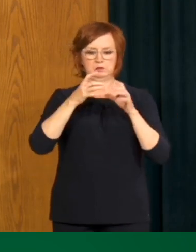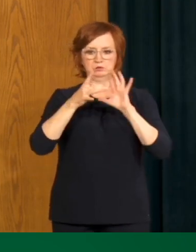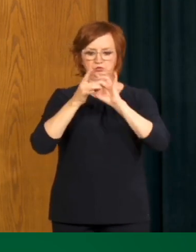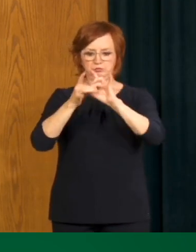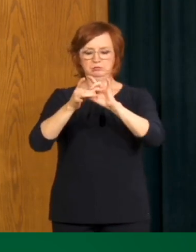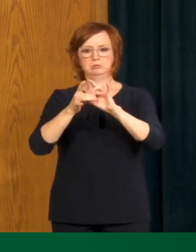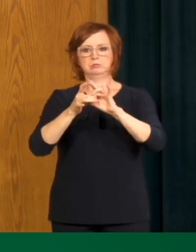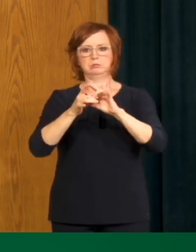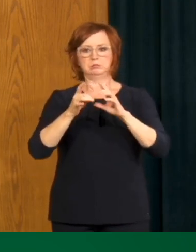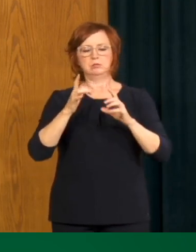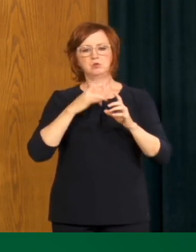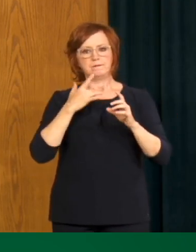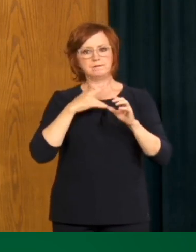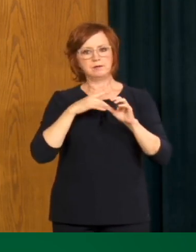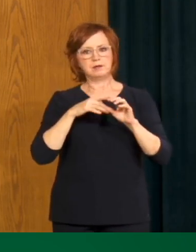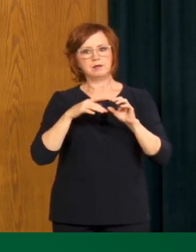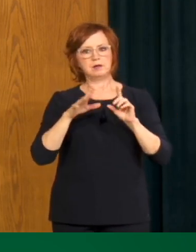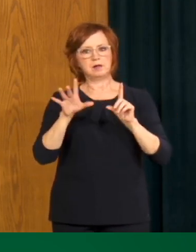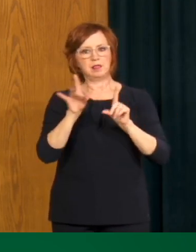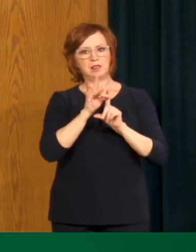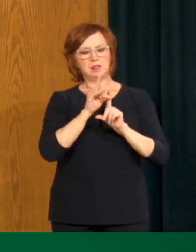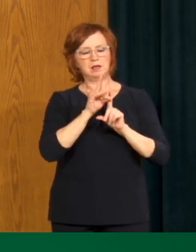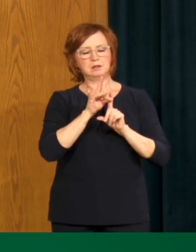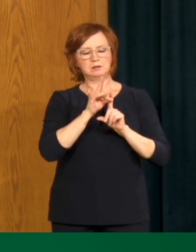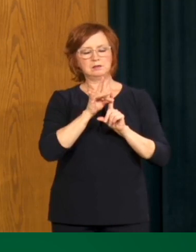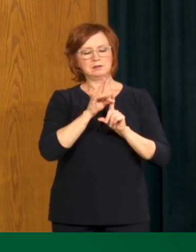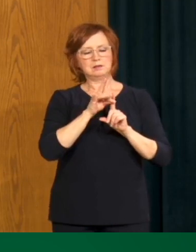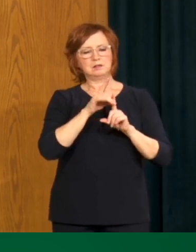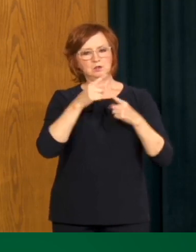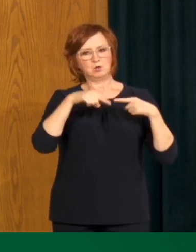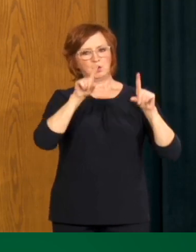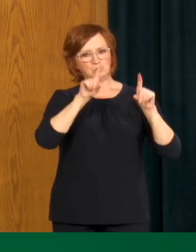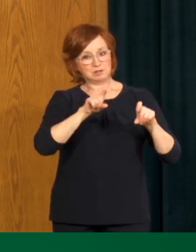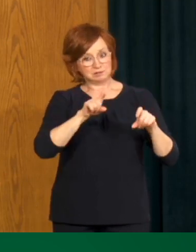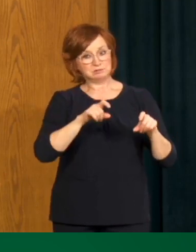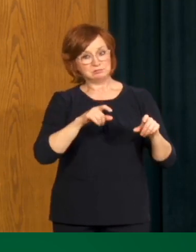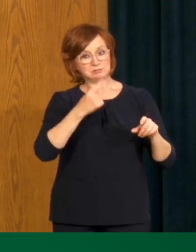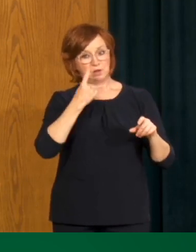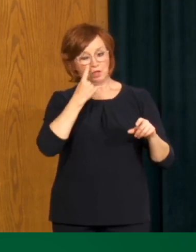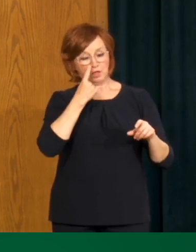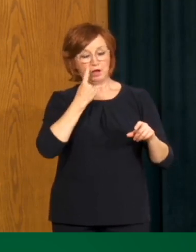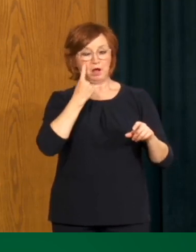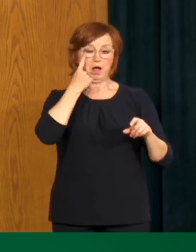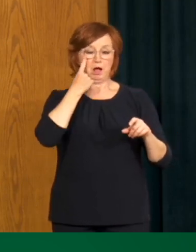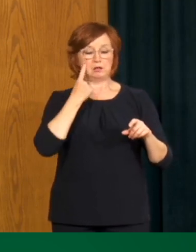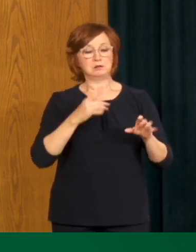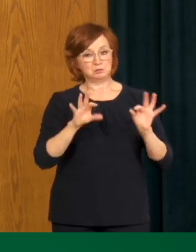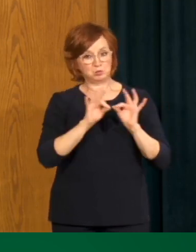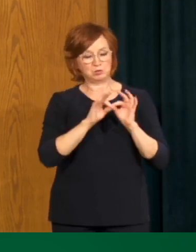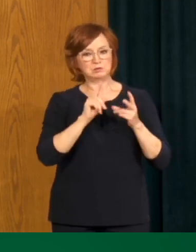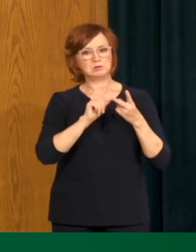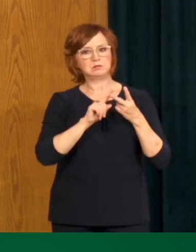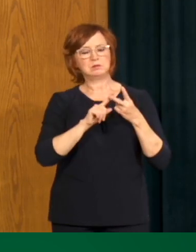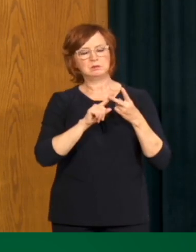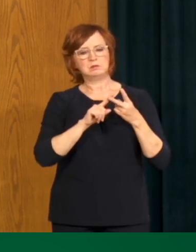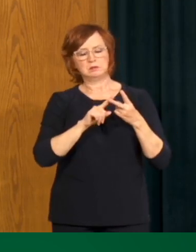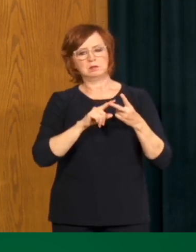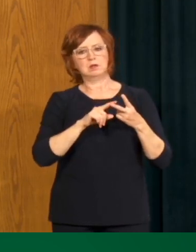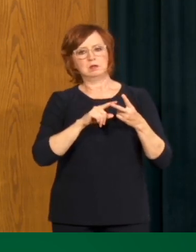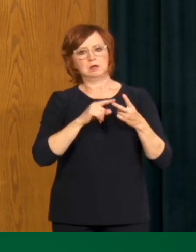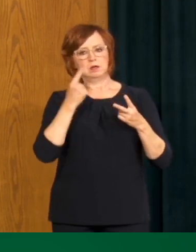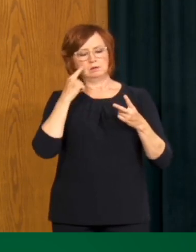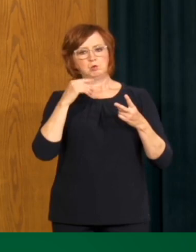people, especially if they're young, it's a mild illness, you recover. But why testing is important is that so you can isolate, your close household contacts can